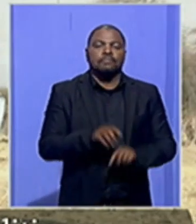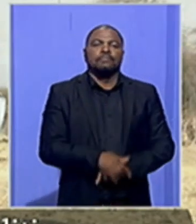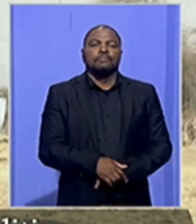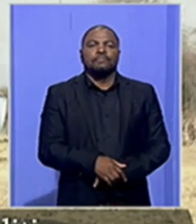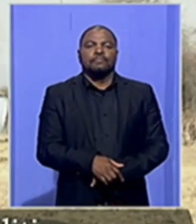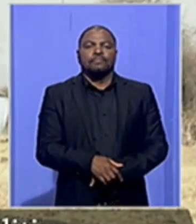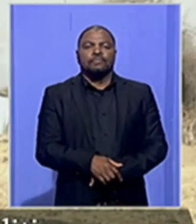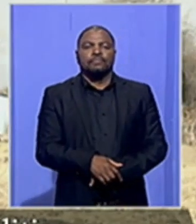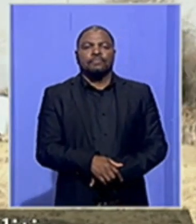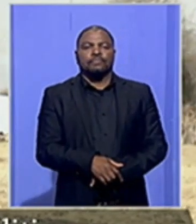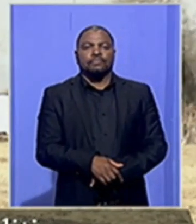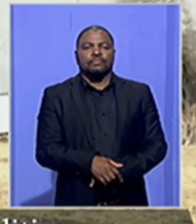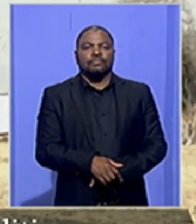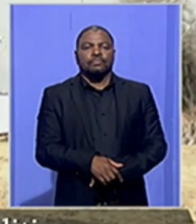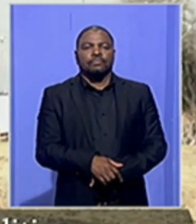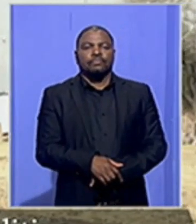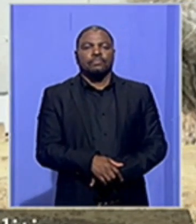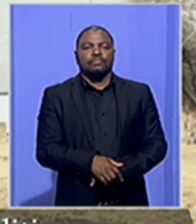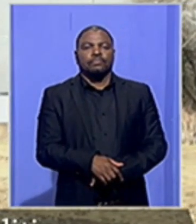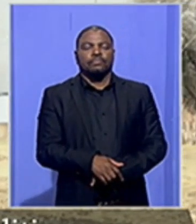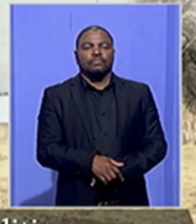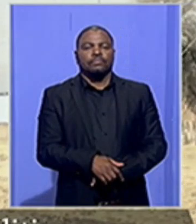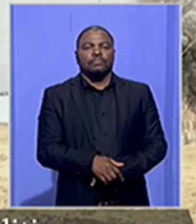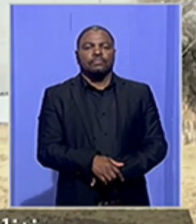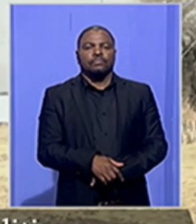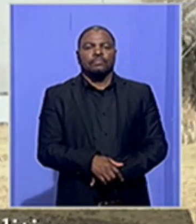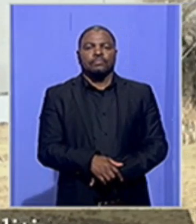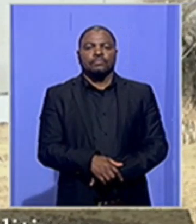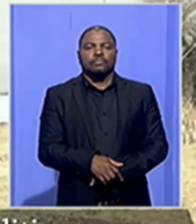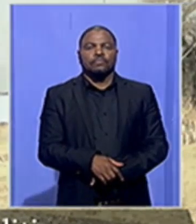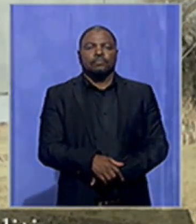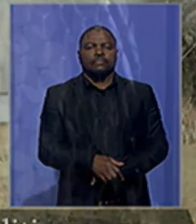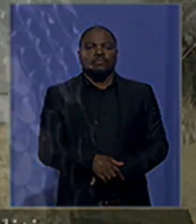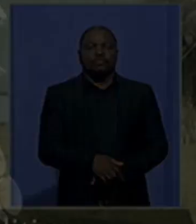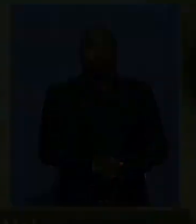Itumeleng Kgajane, SABC News, Rustenburg.